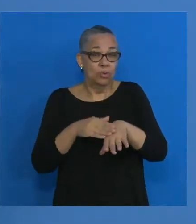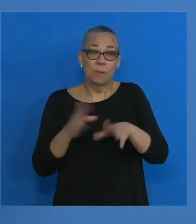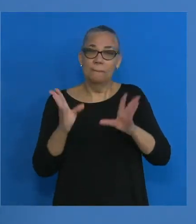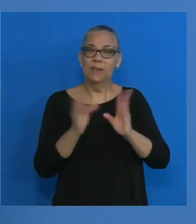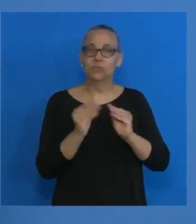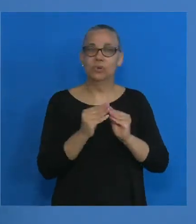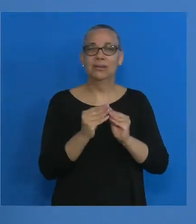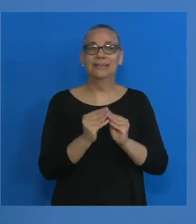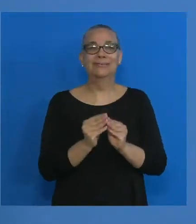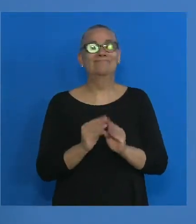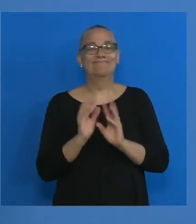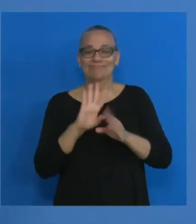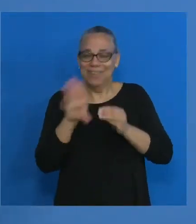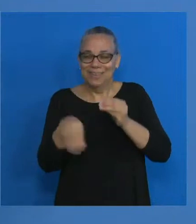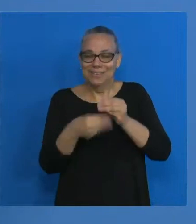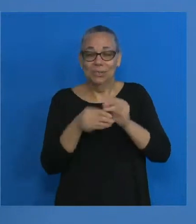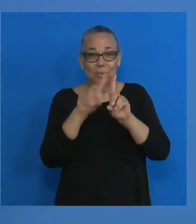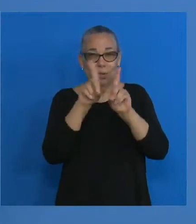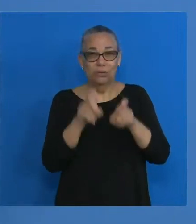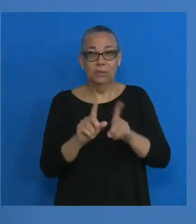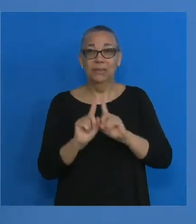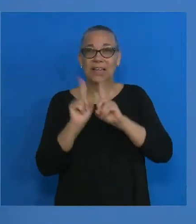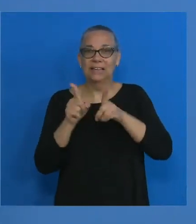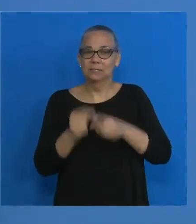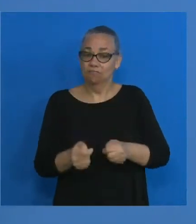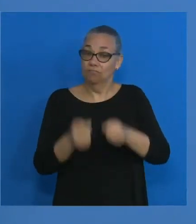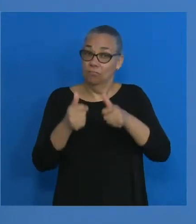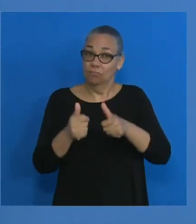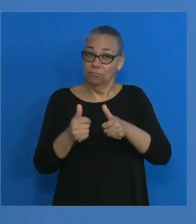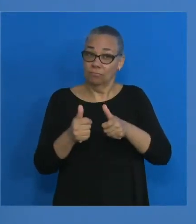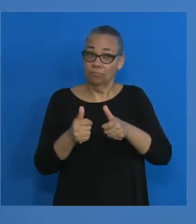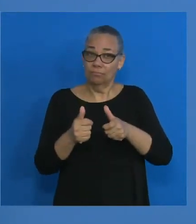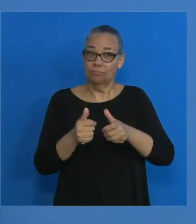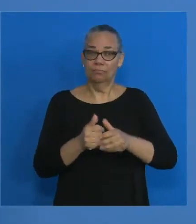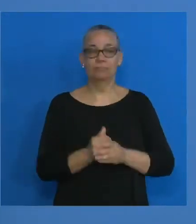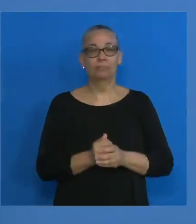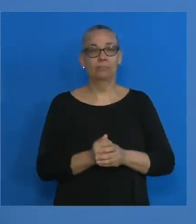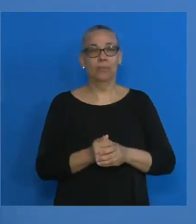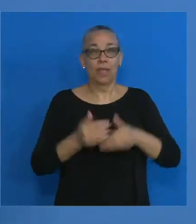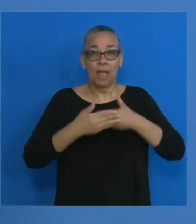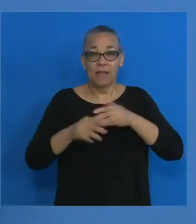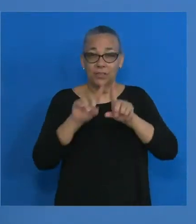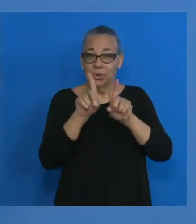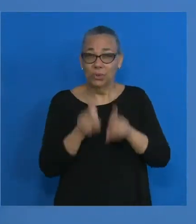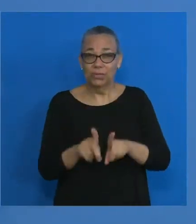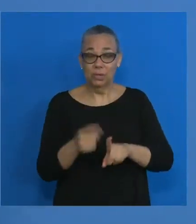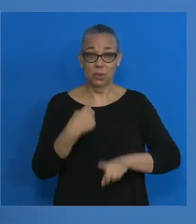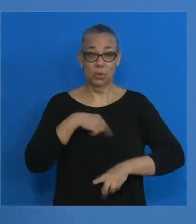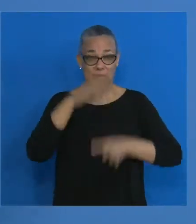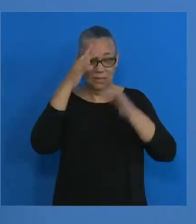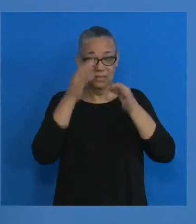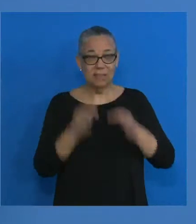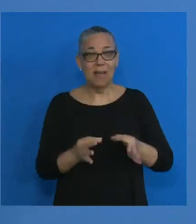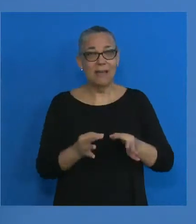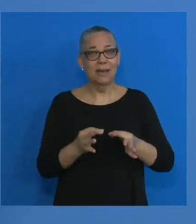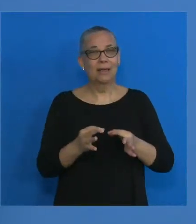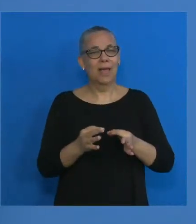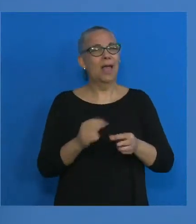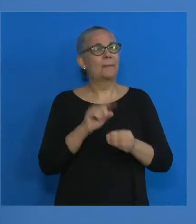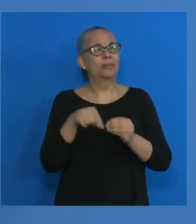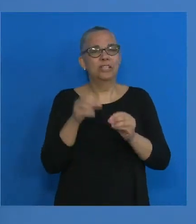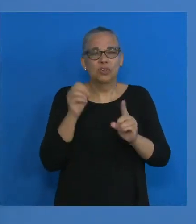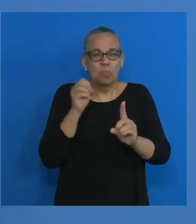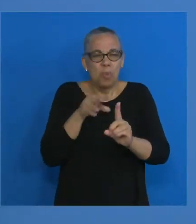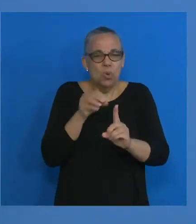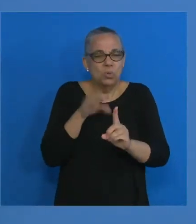questions can be answered in real time. Following that questioning, we make a decision about the exposure risk and